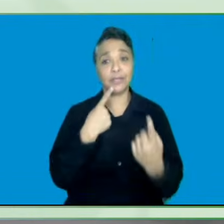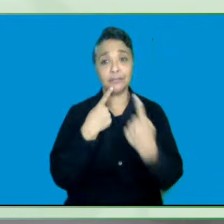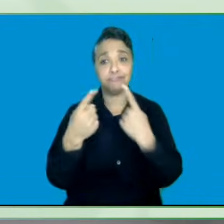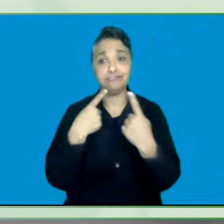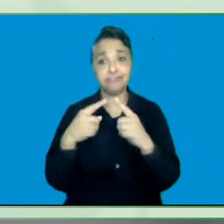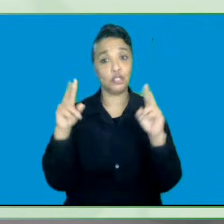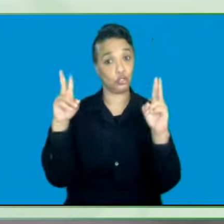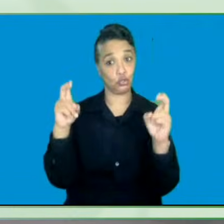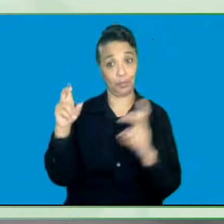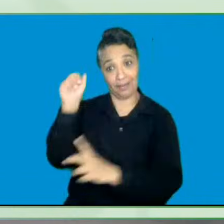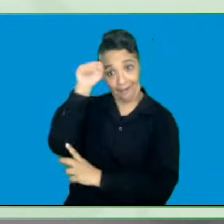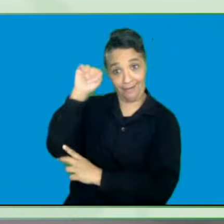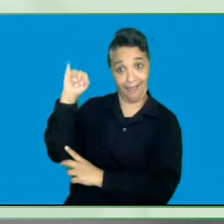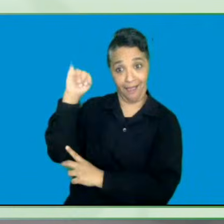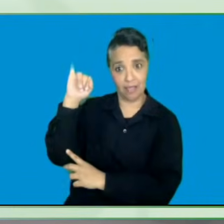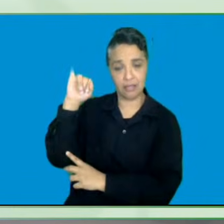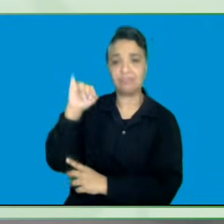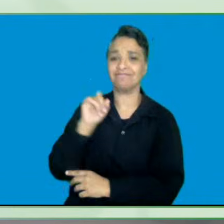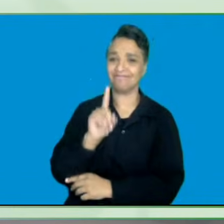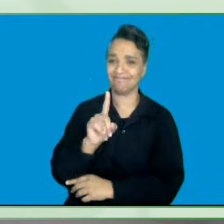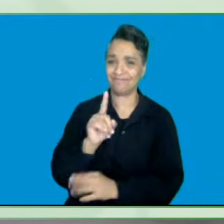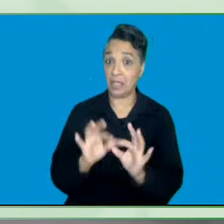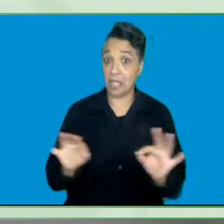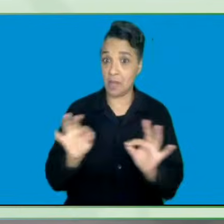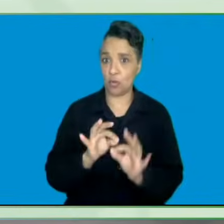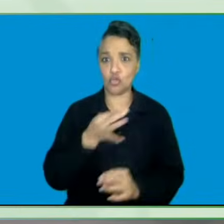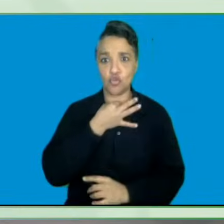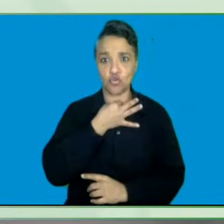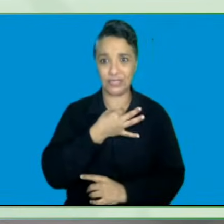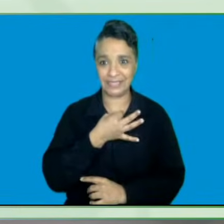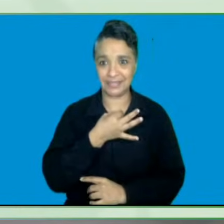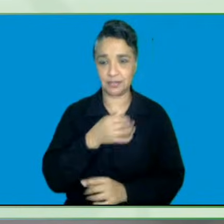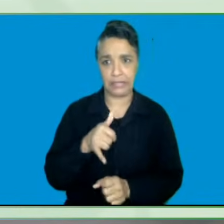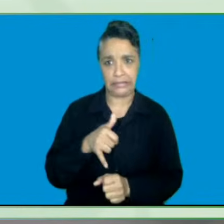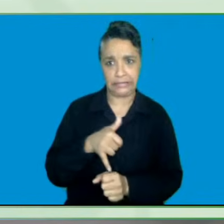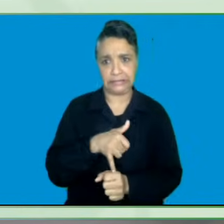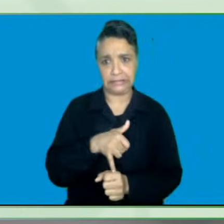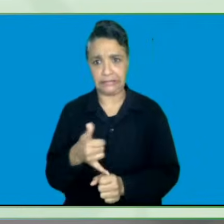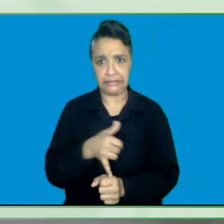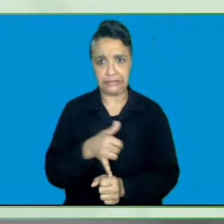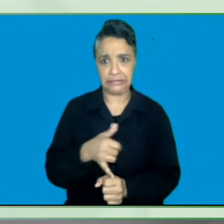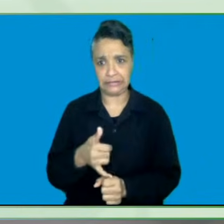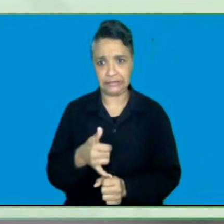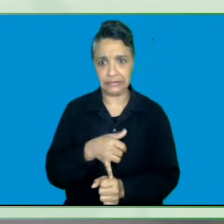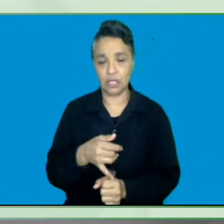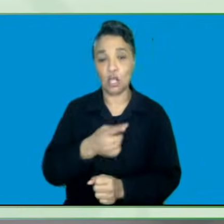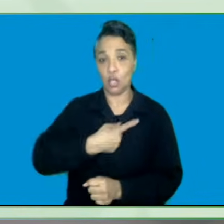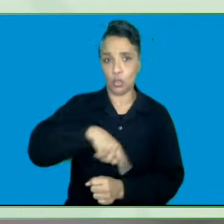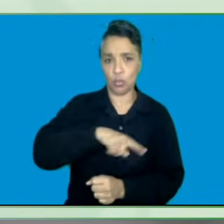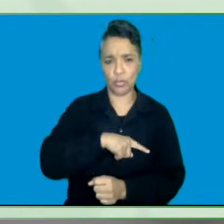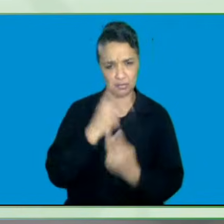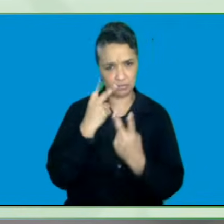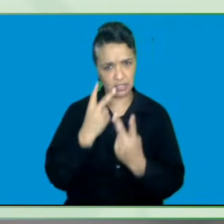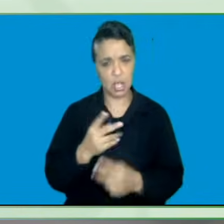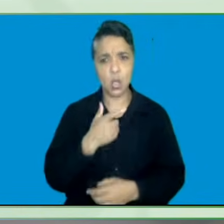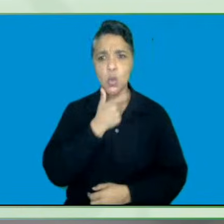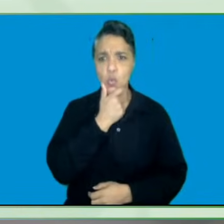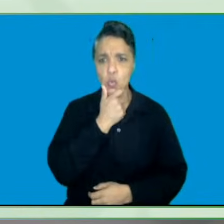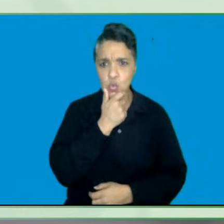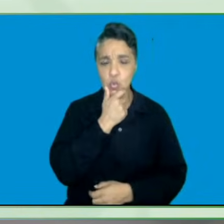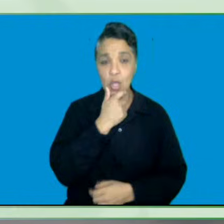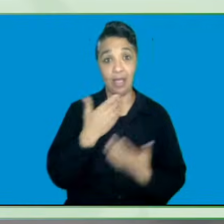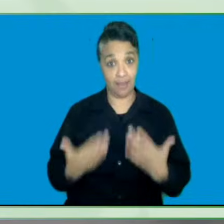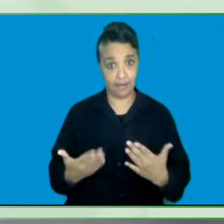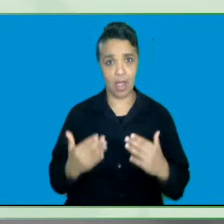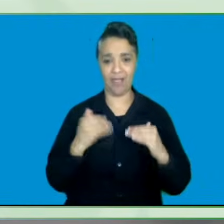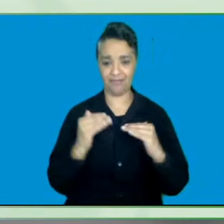is also the risks. We at Zero Project take it very, very seriously, and even within the Equitable AI